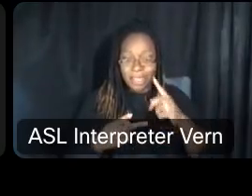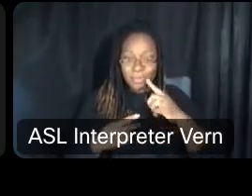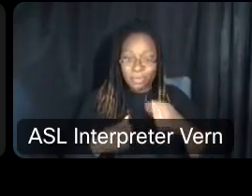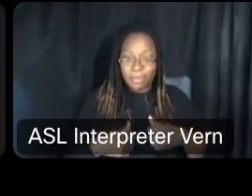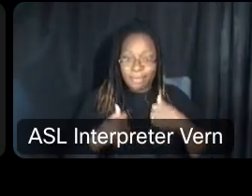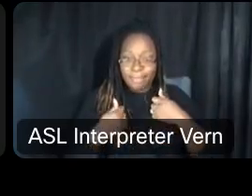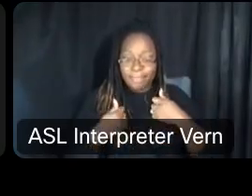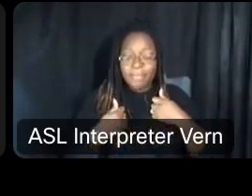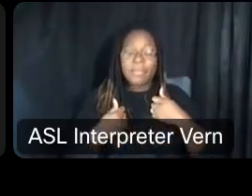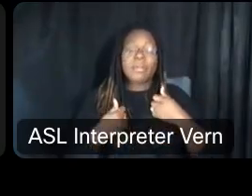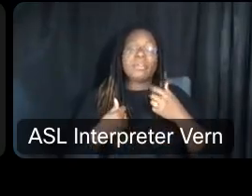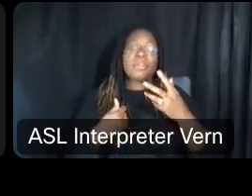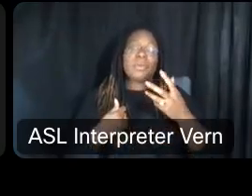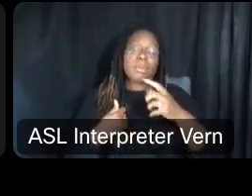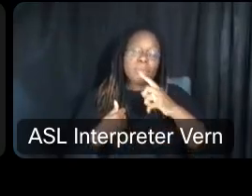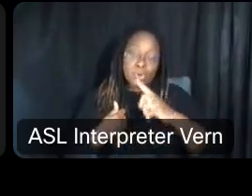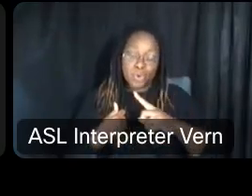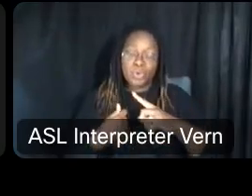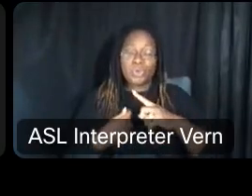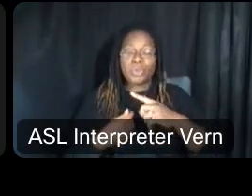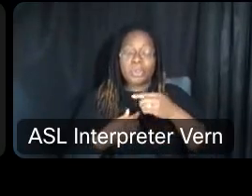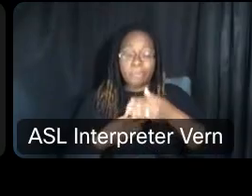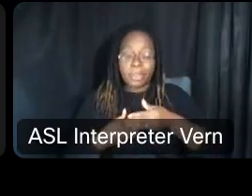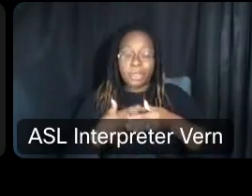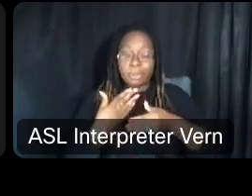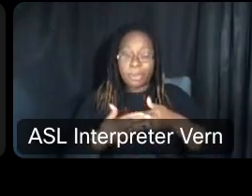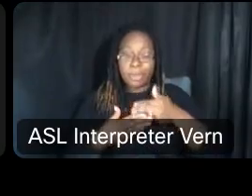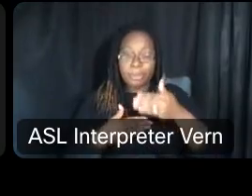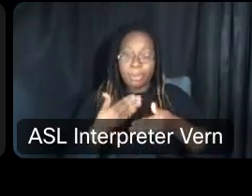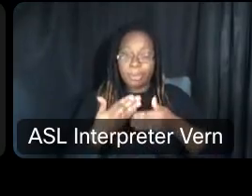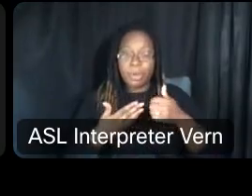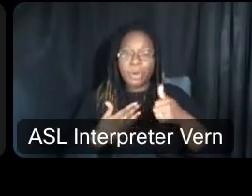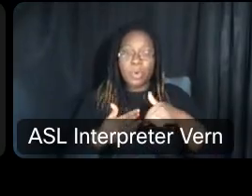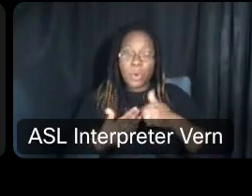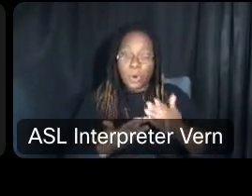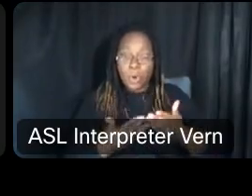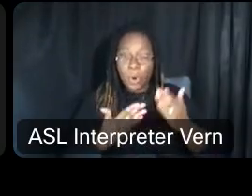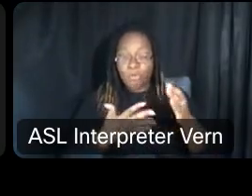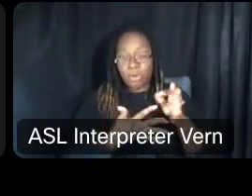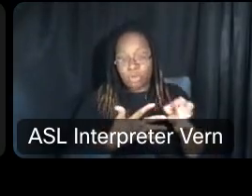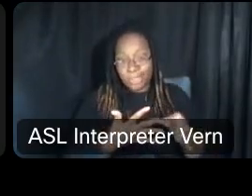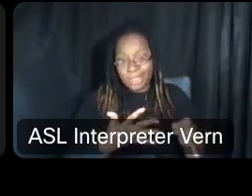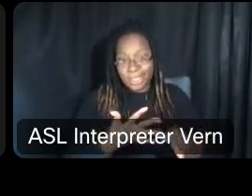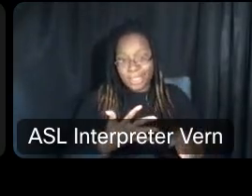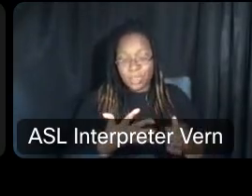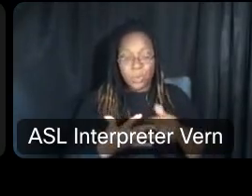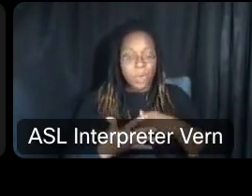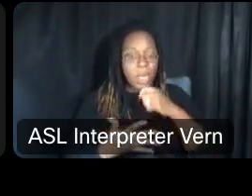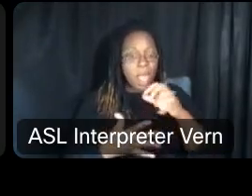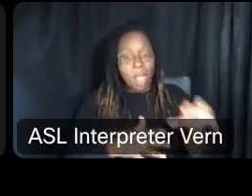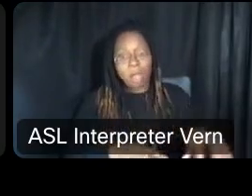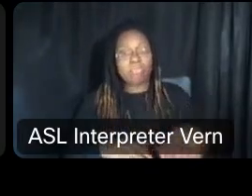sure that at every step of the way, we are offering choice points and that we are not just kind of taking over